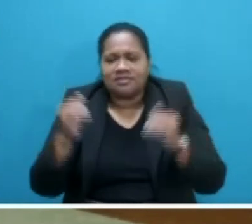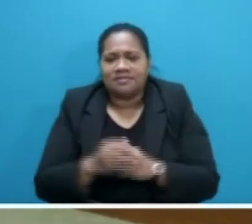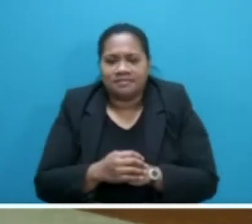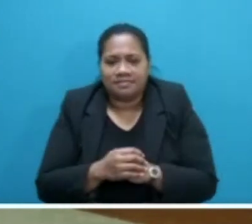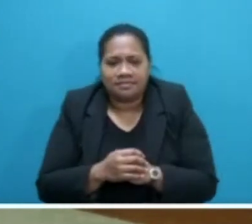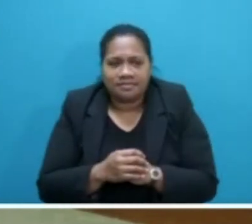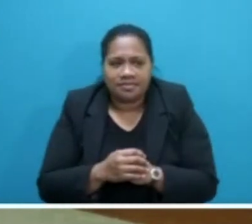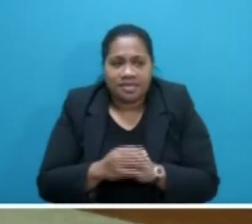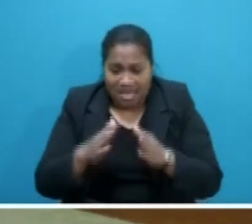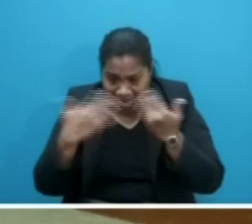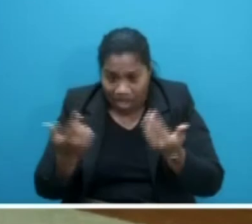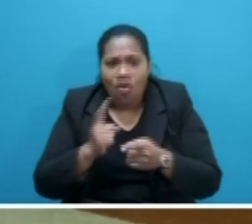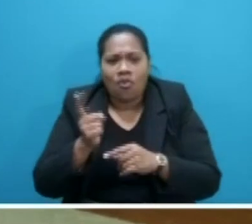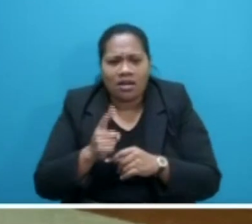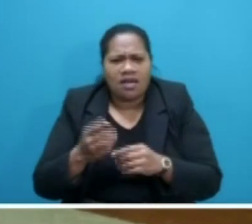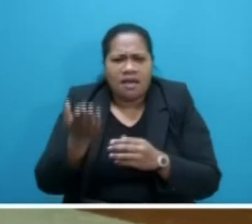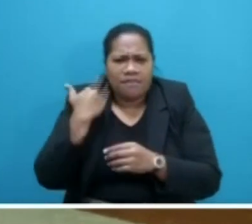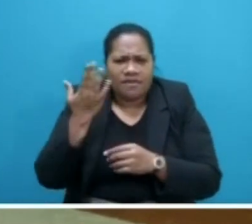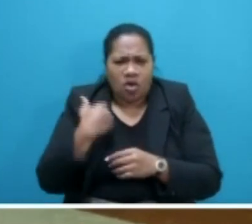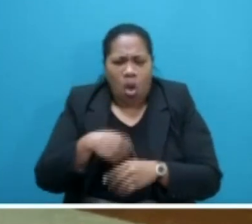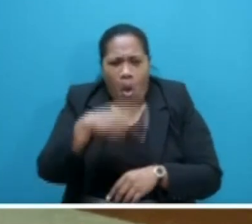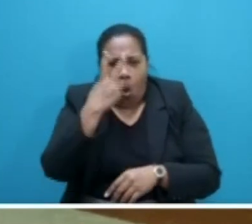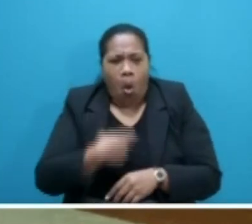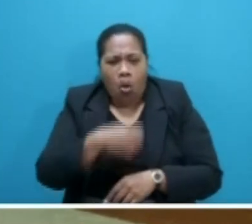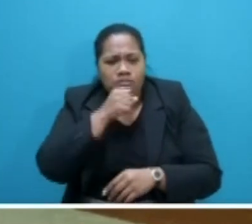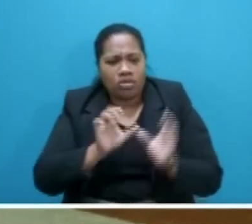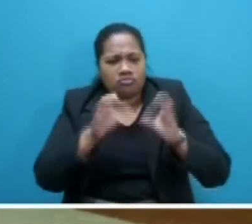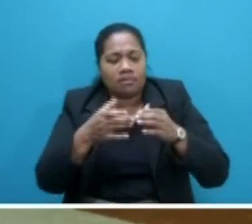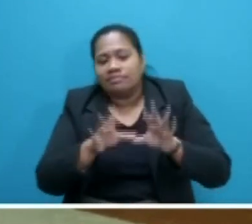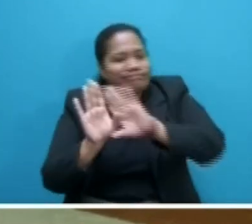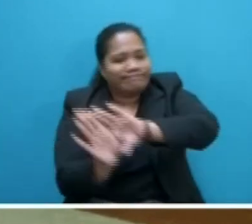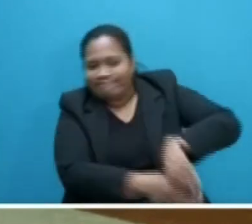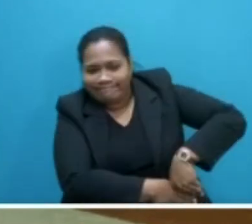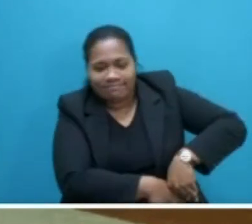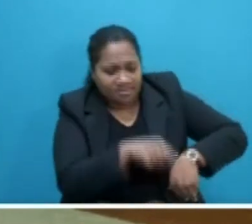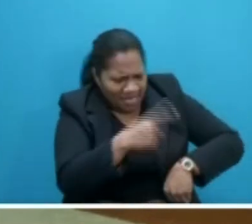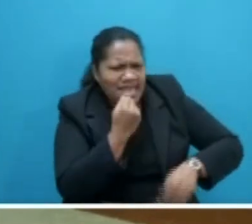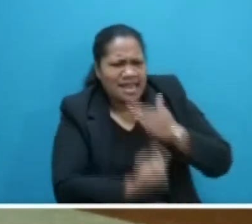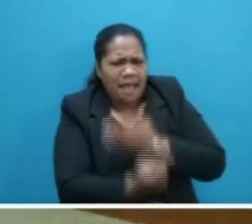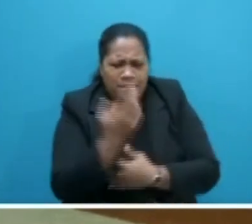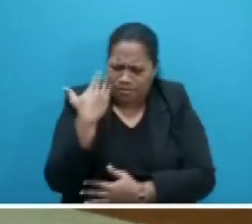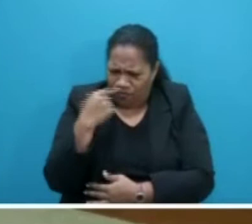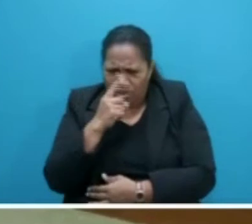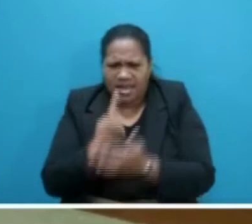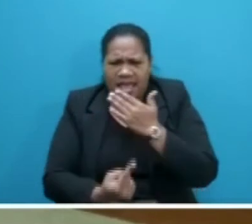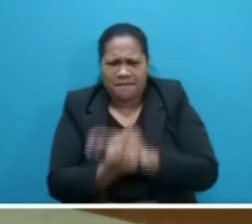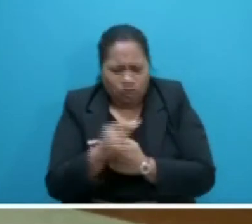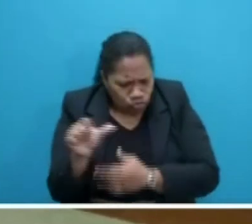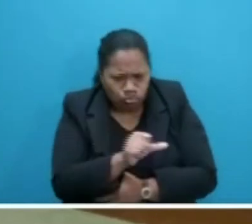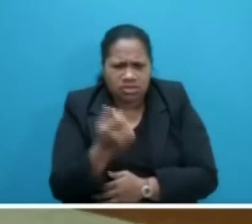kicked down the door of the old boys club. This could have happened years ago. This should have happened years